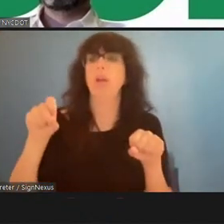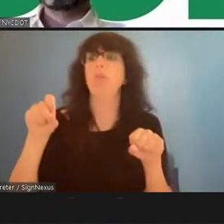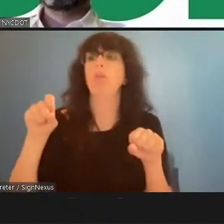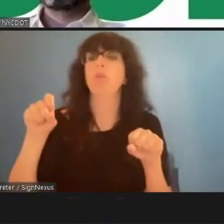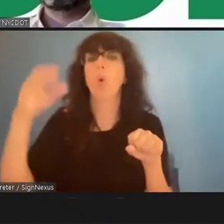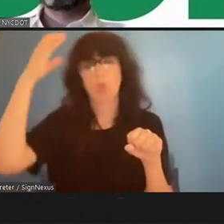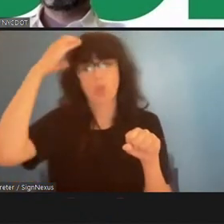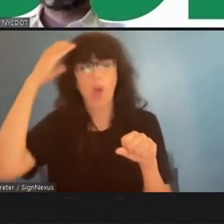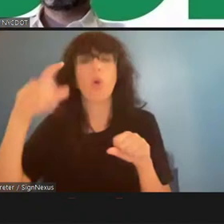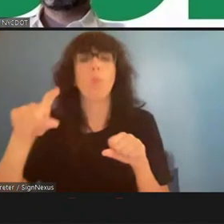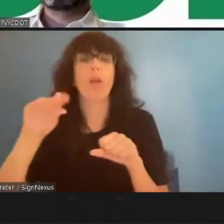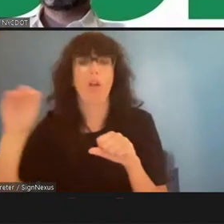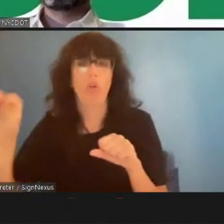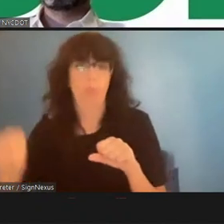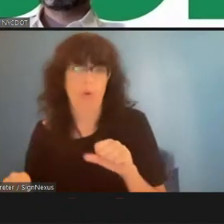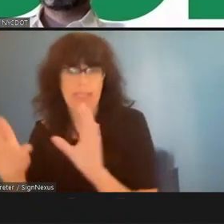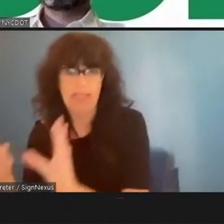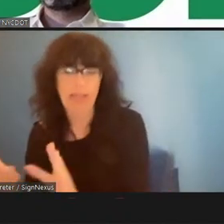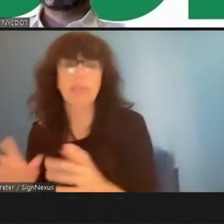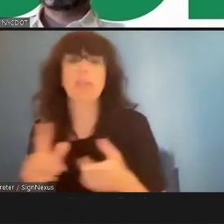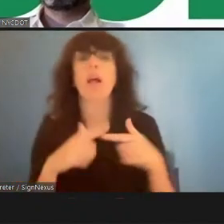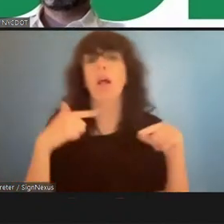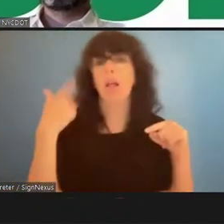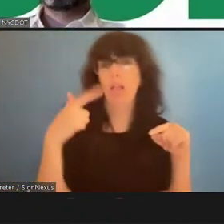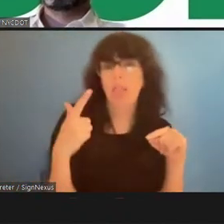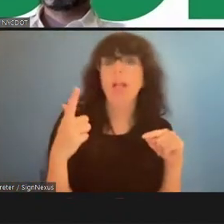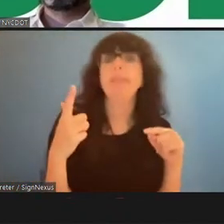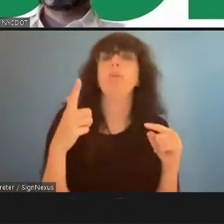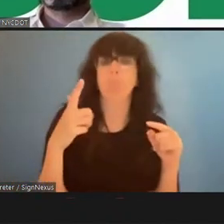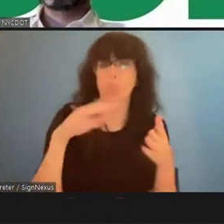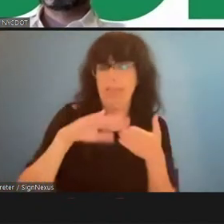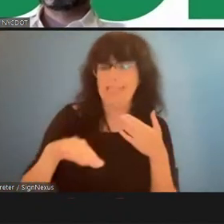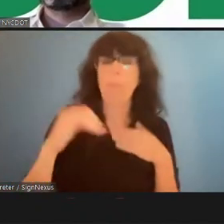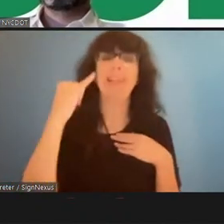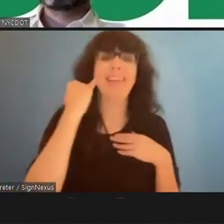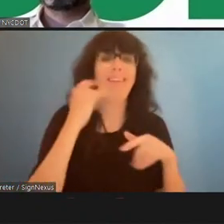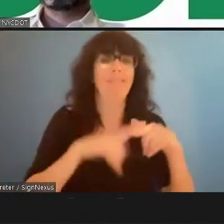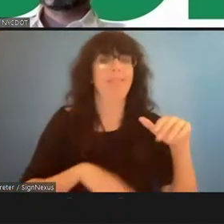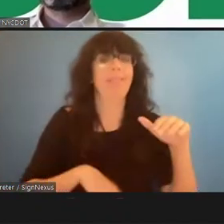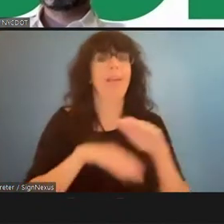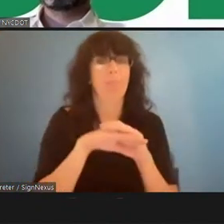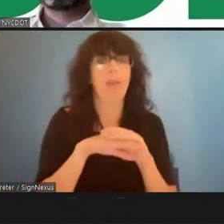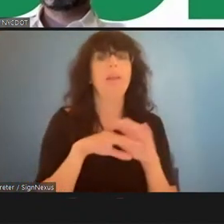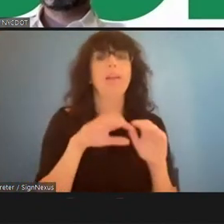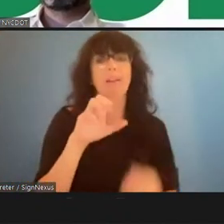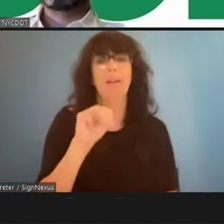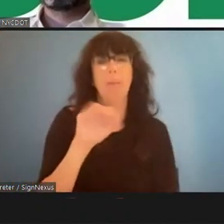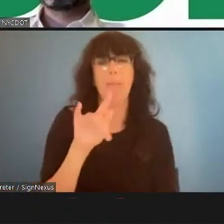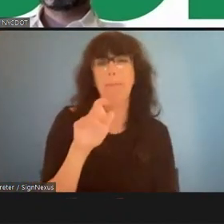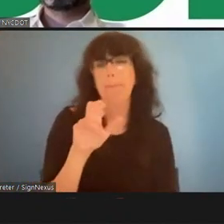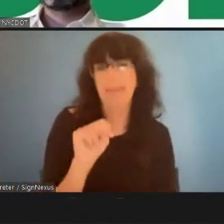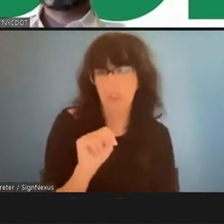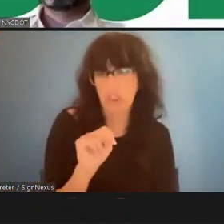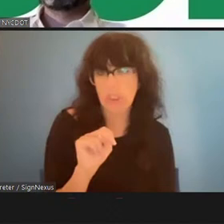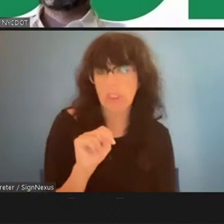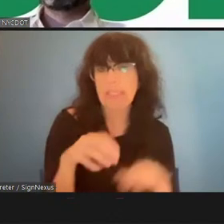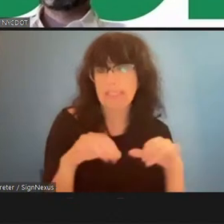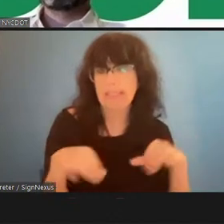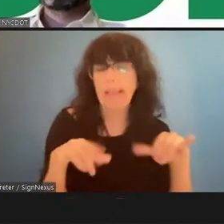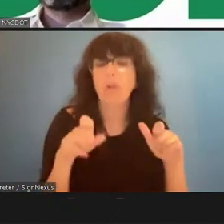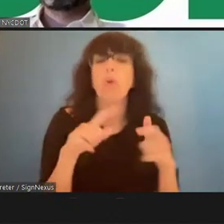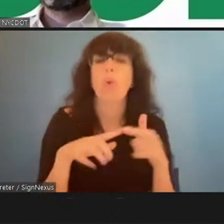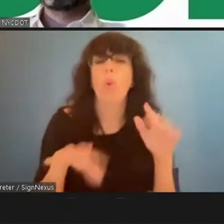motorcycles providing that they meet the minimum eu emissions standard or pay an ultra low emission zone